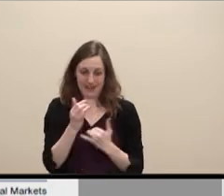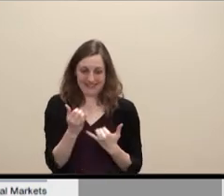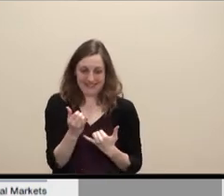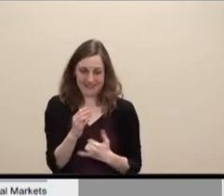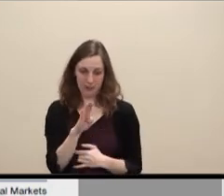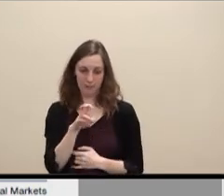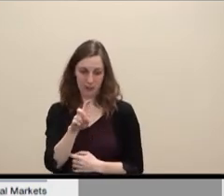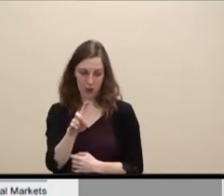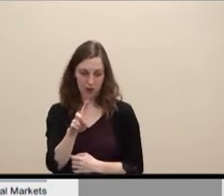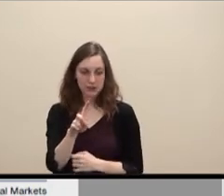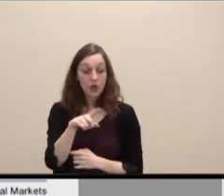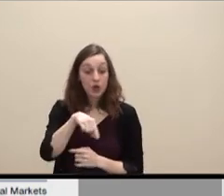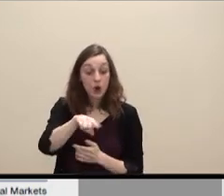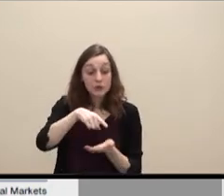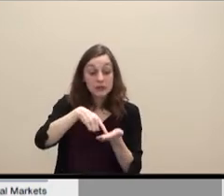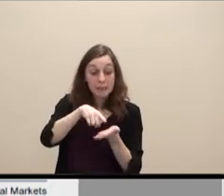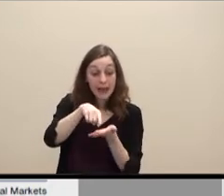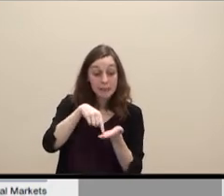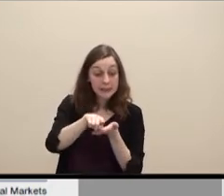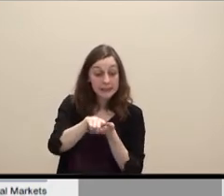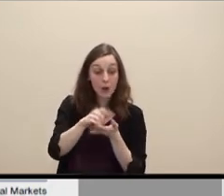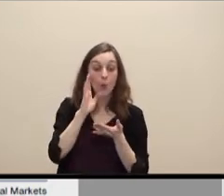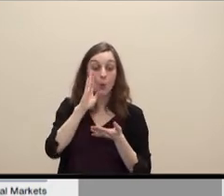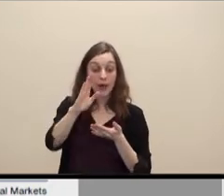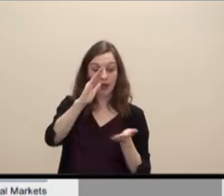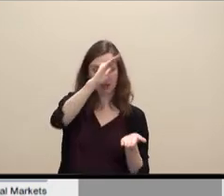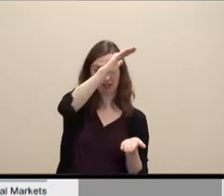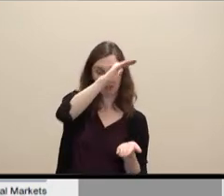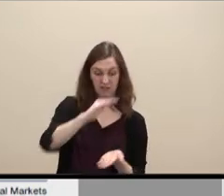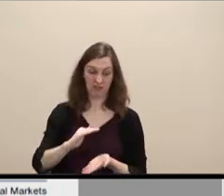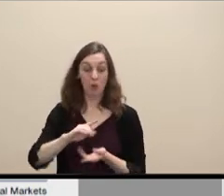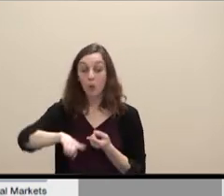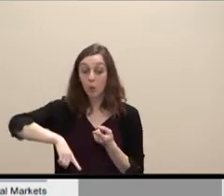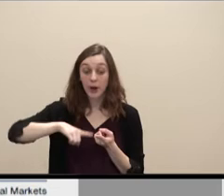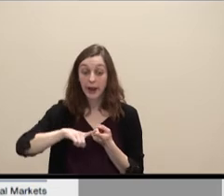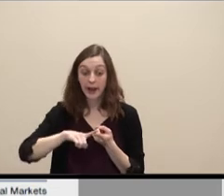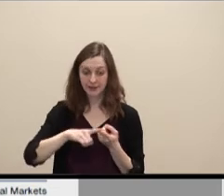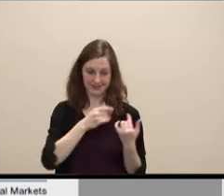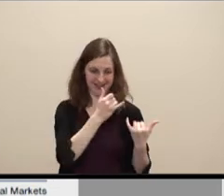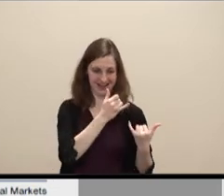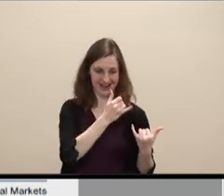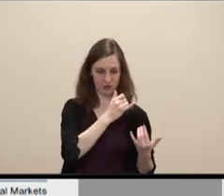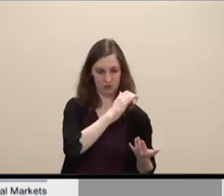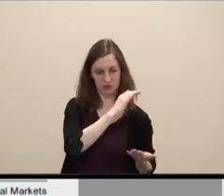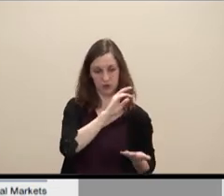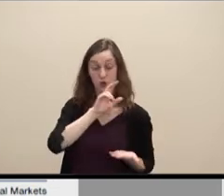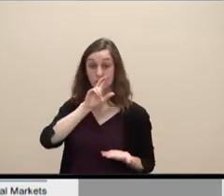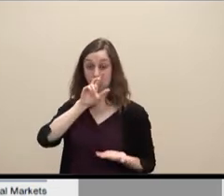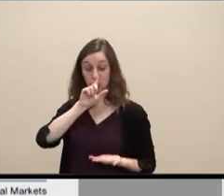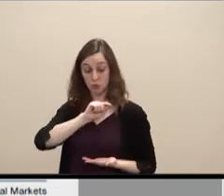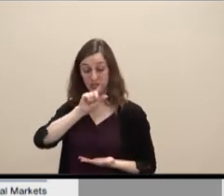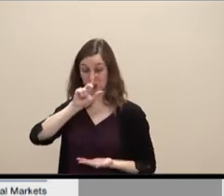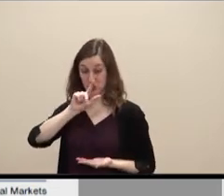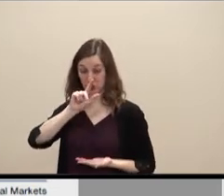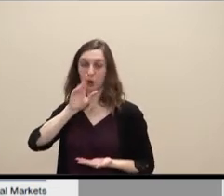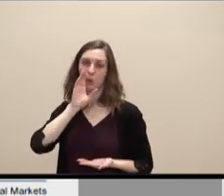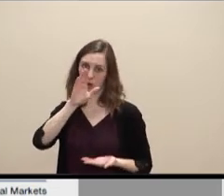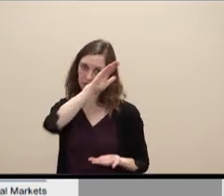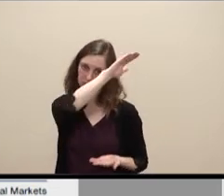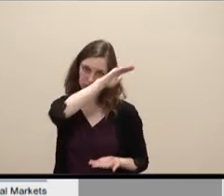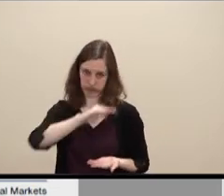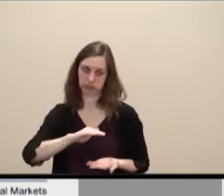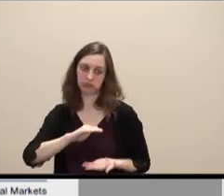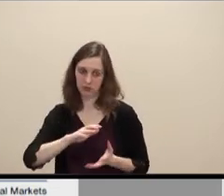step down dramatically between now and 2023. And you may say, we're talking about having